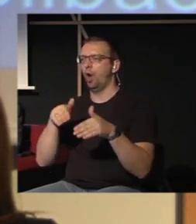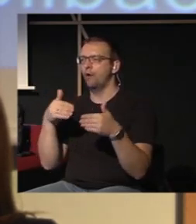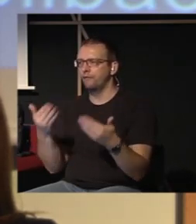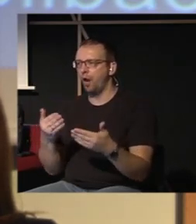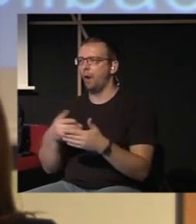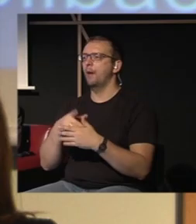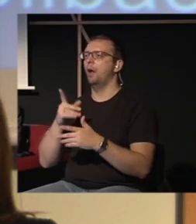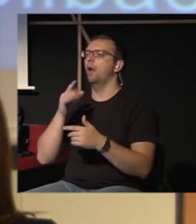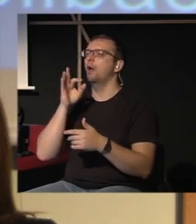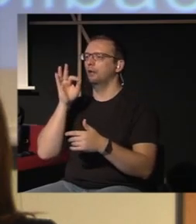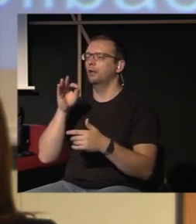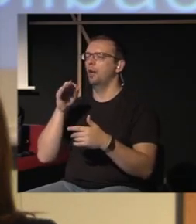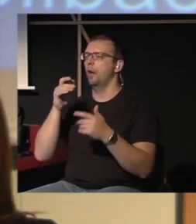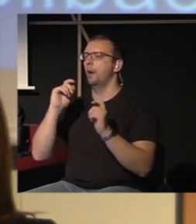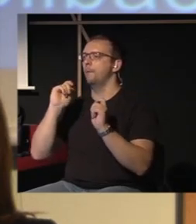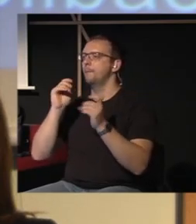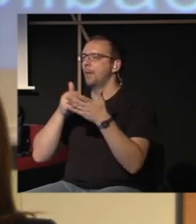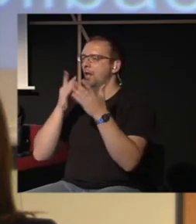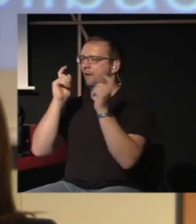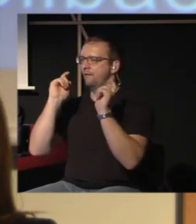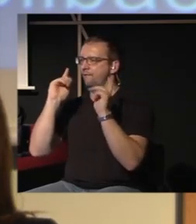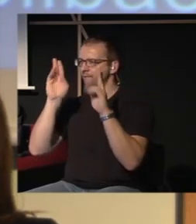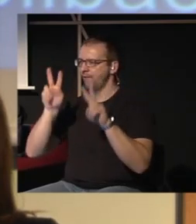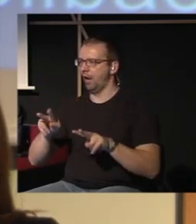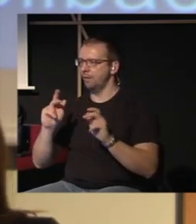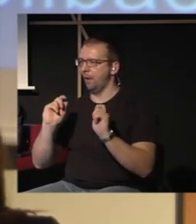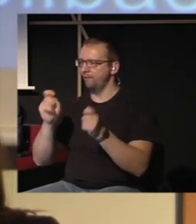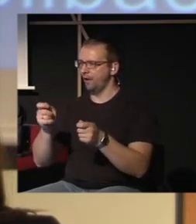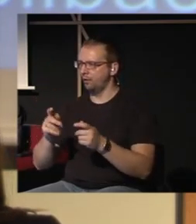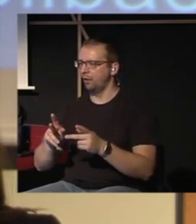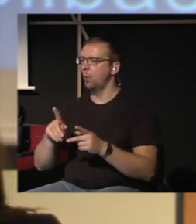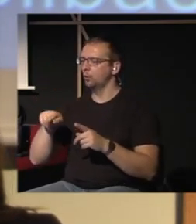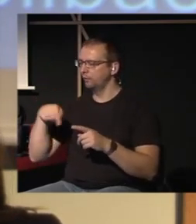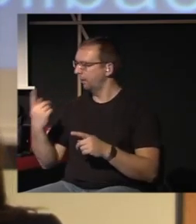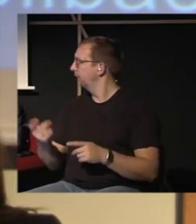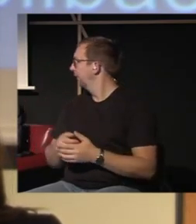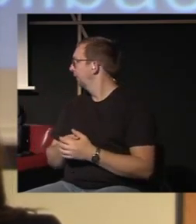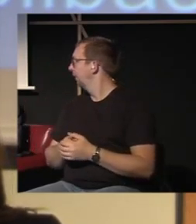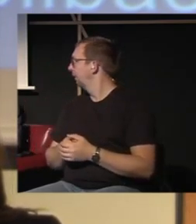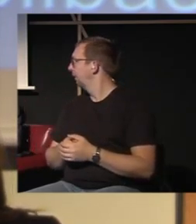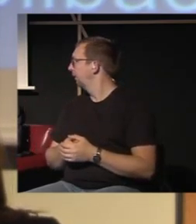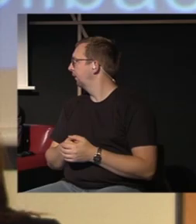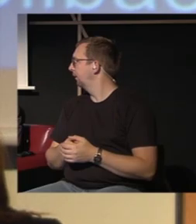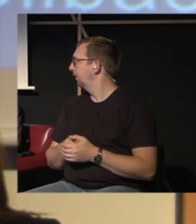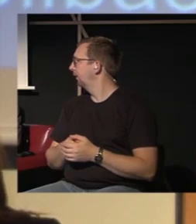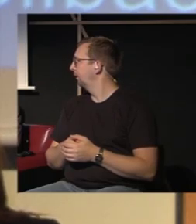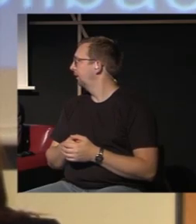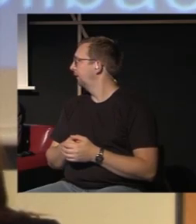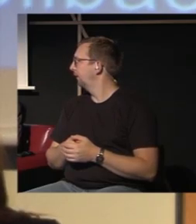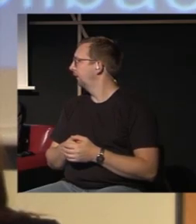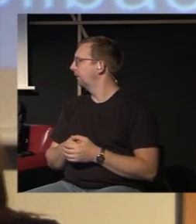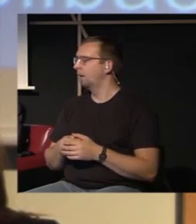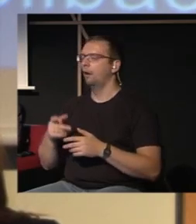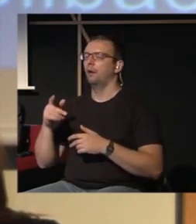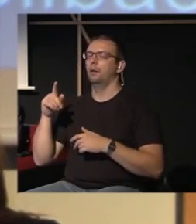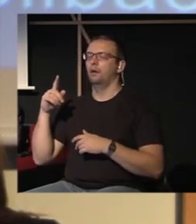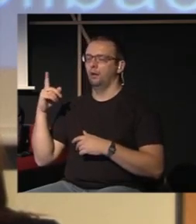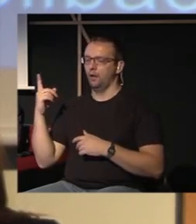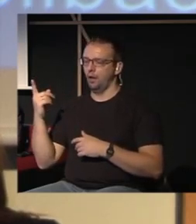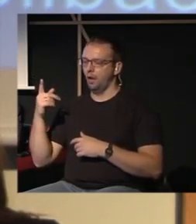Popova. You've heard she's just been appointed the national DAO coordinator for the Russian Football Union, and she has a